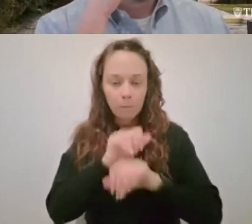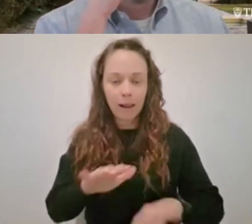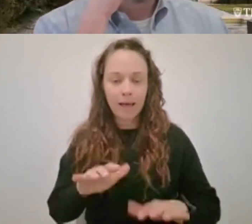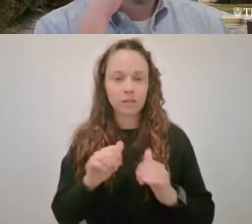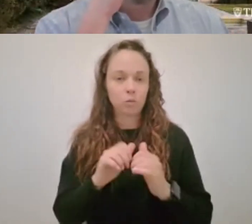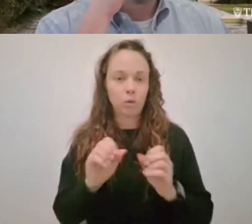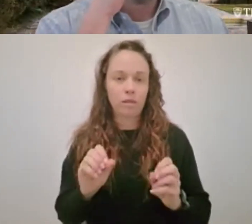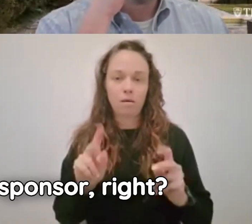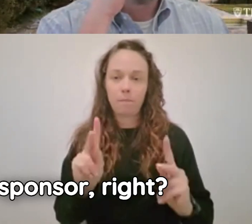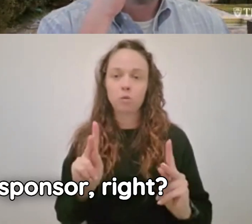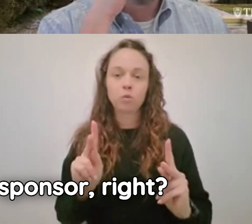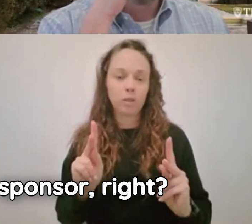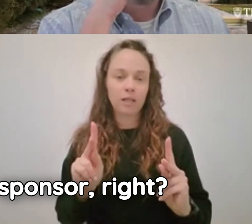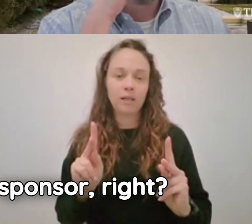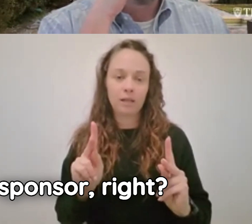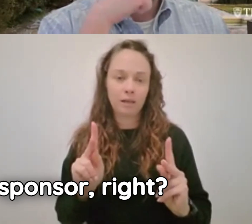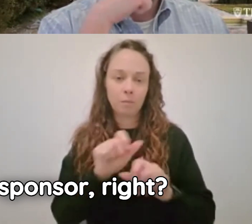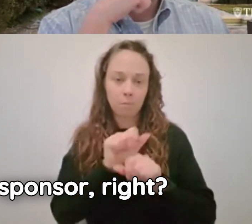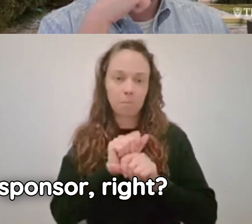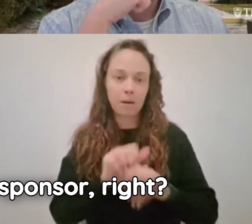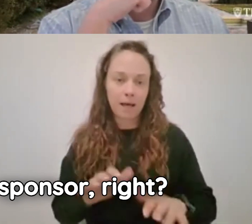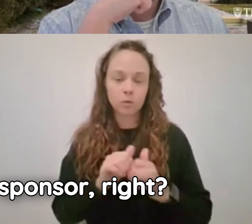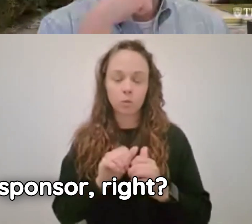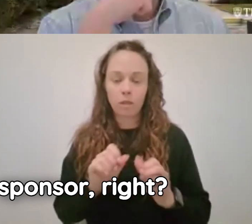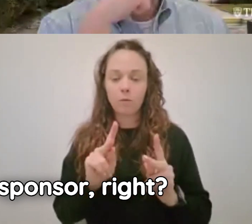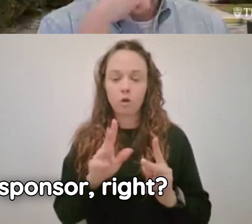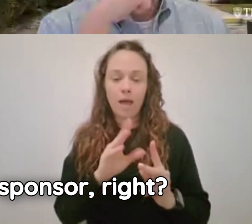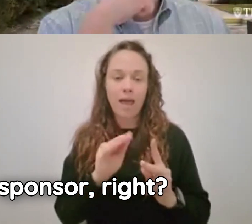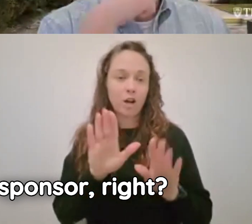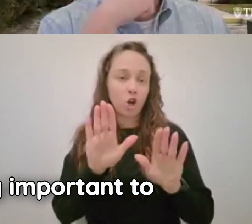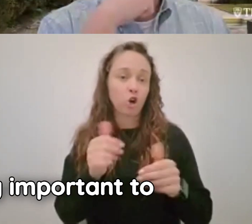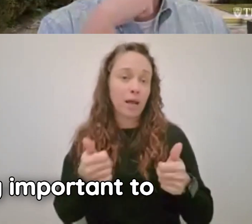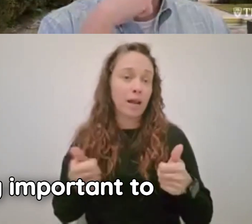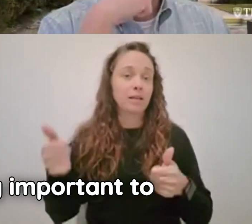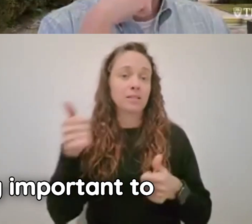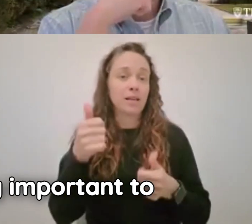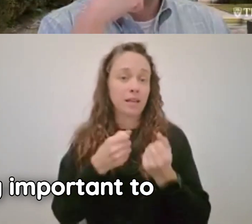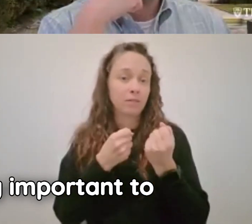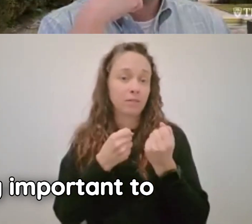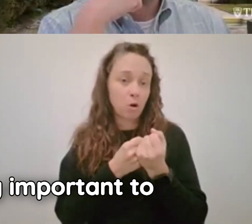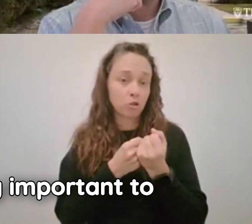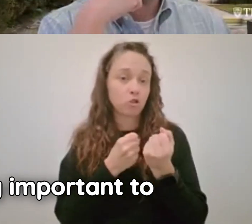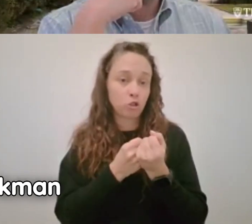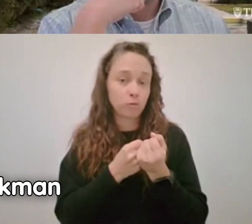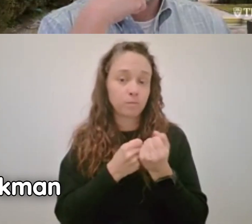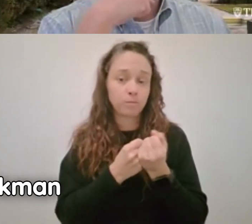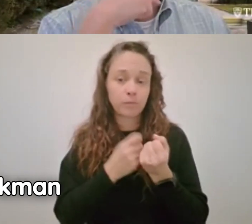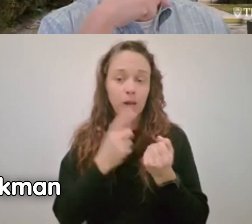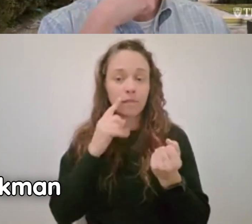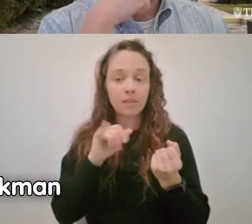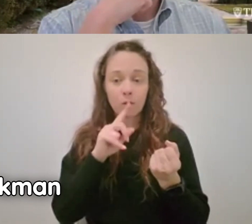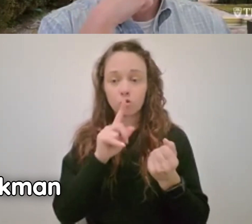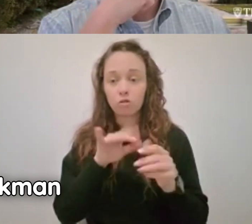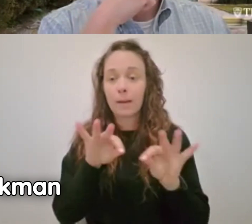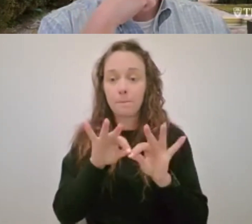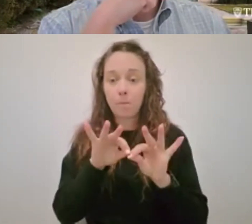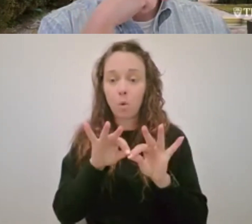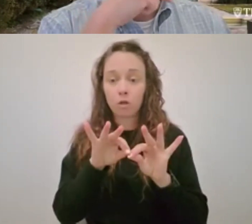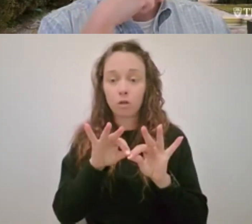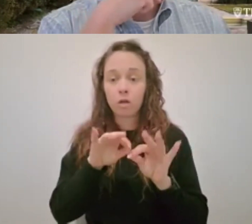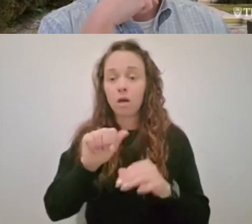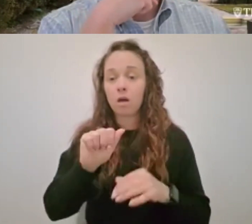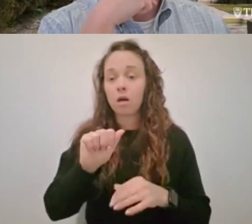opportunity and a great executive sponsor, right? I think that was really important to have Art